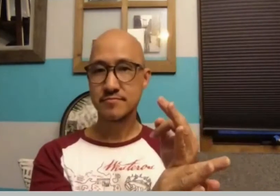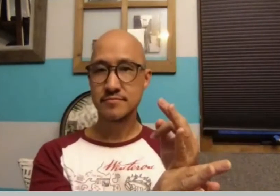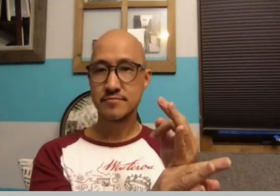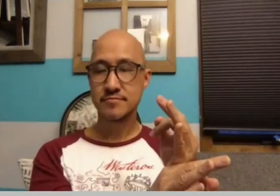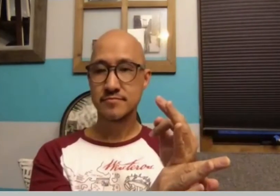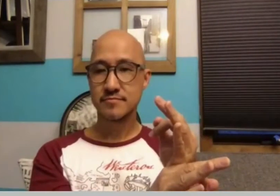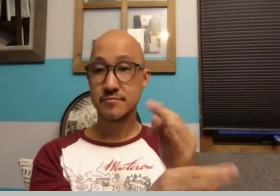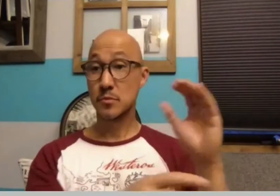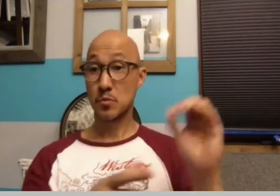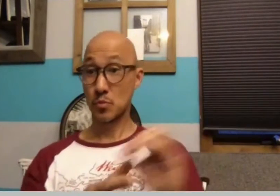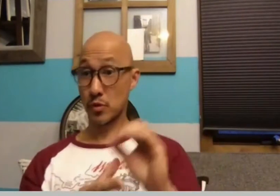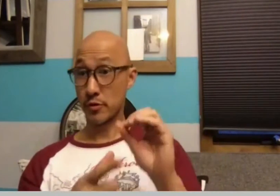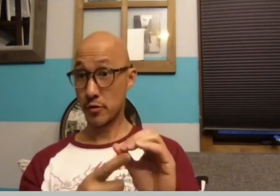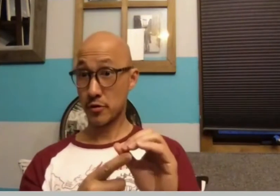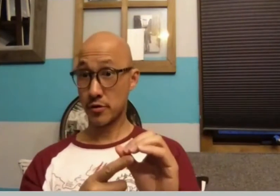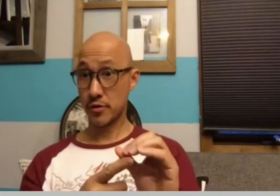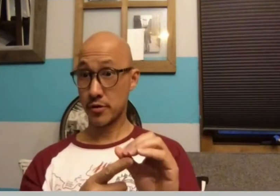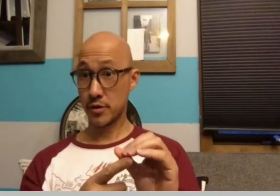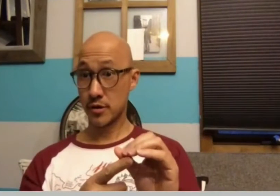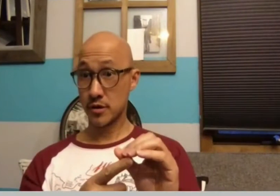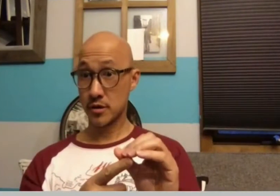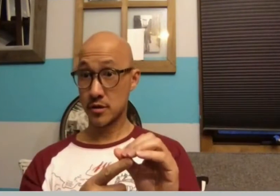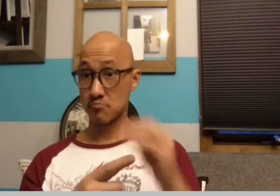thinking how much you love them